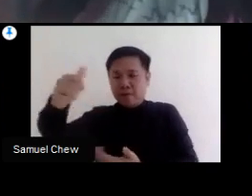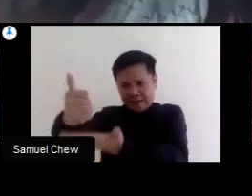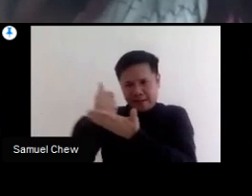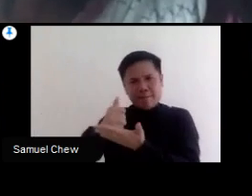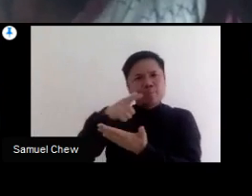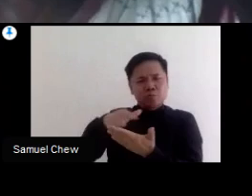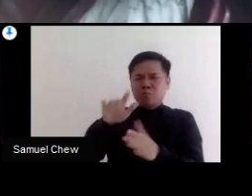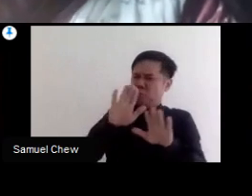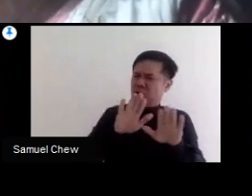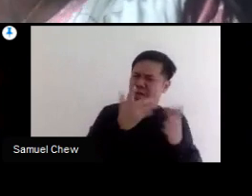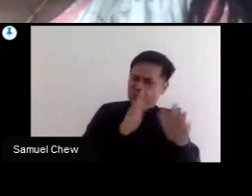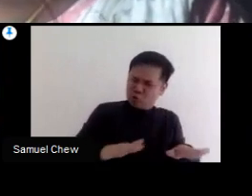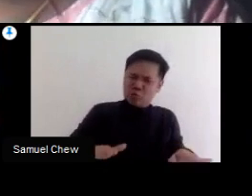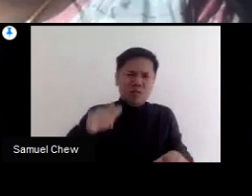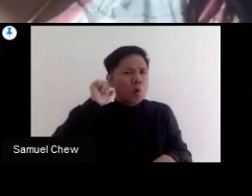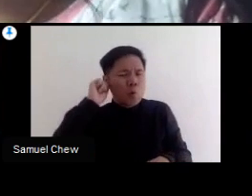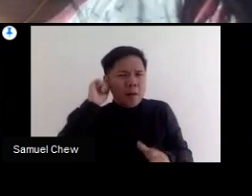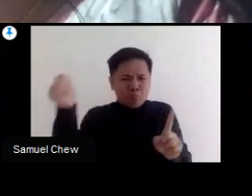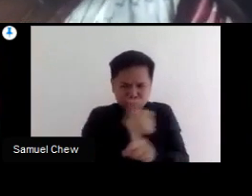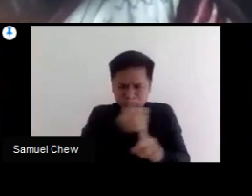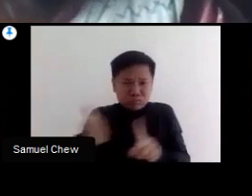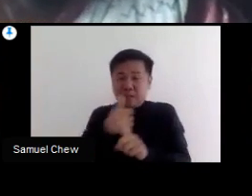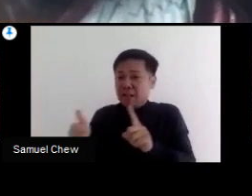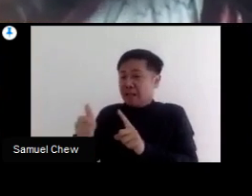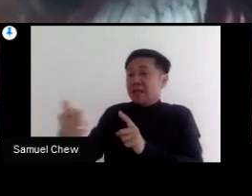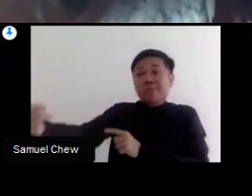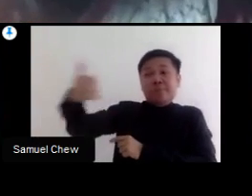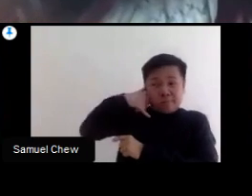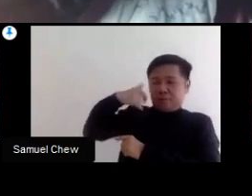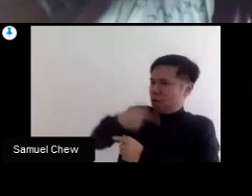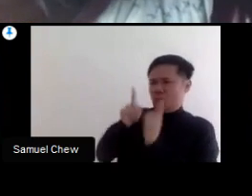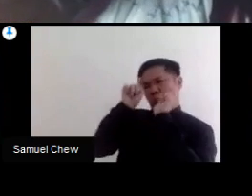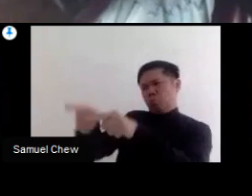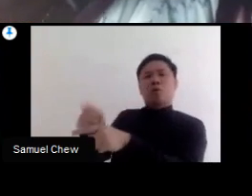and immediate action would be taken. Madam Chair,